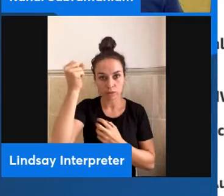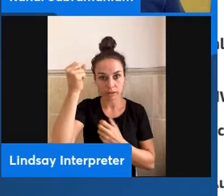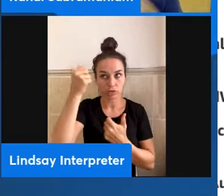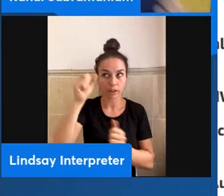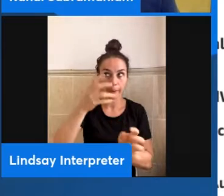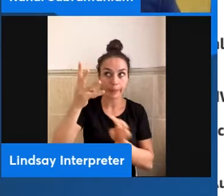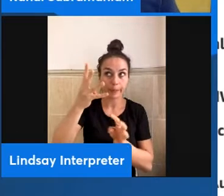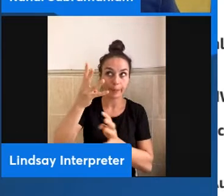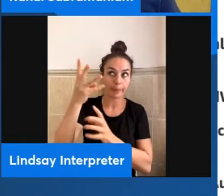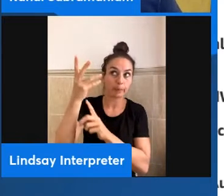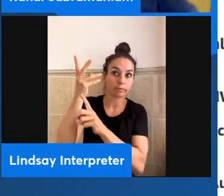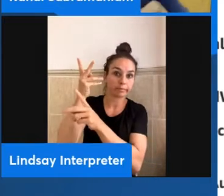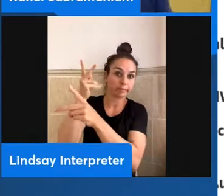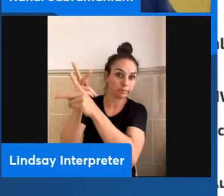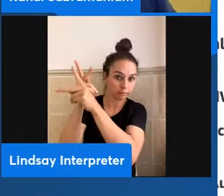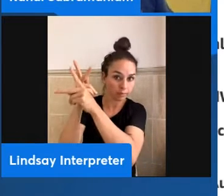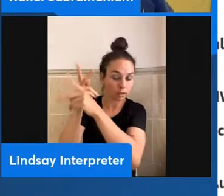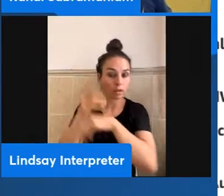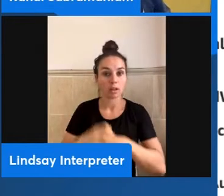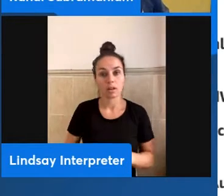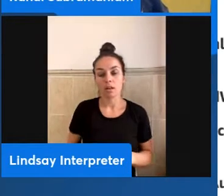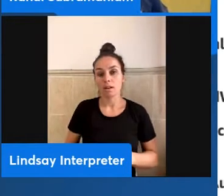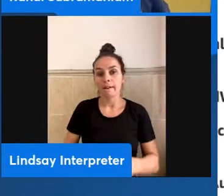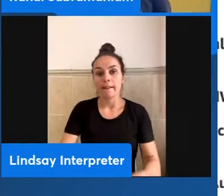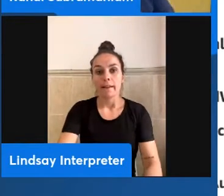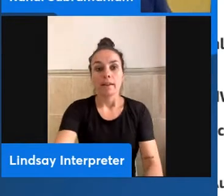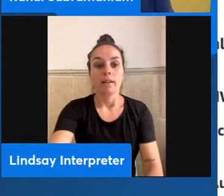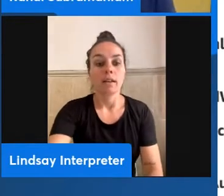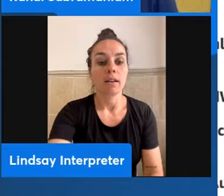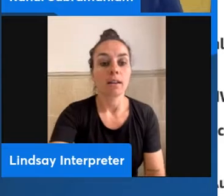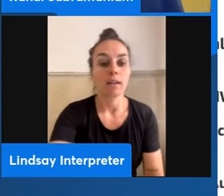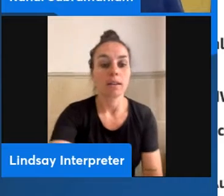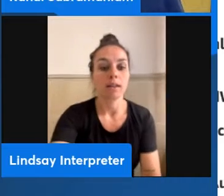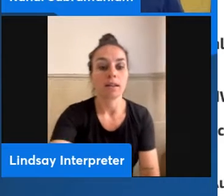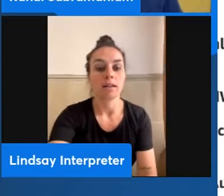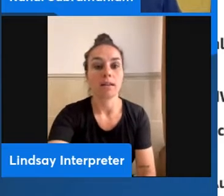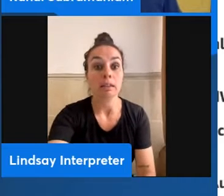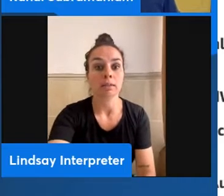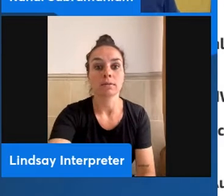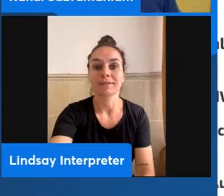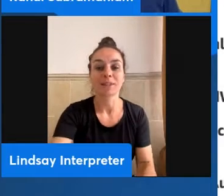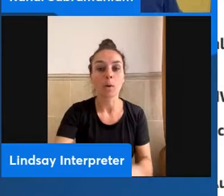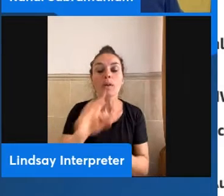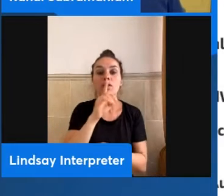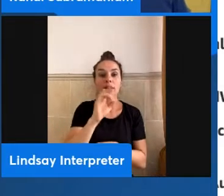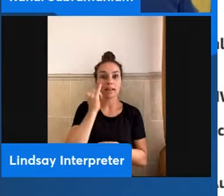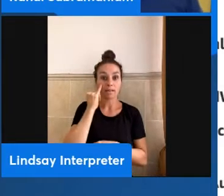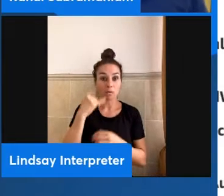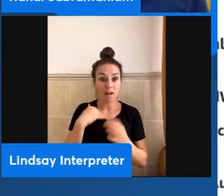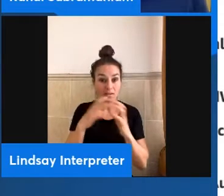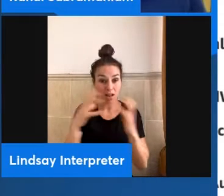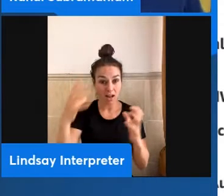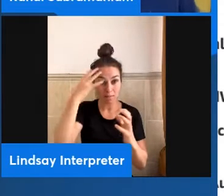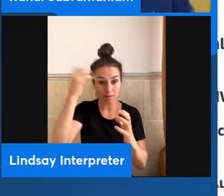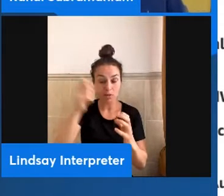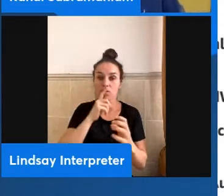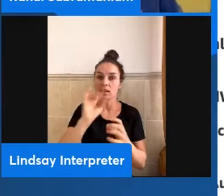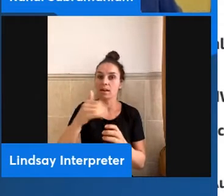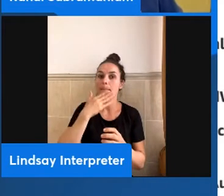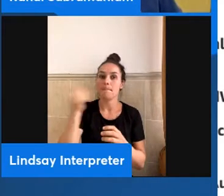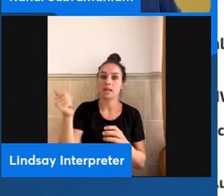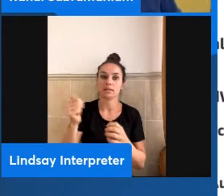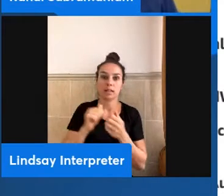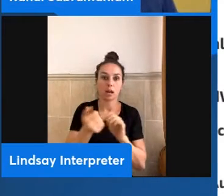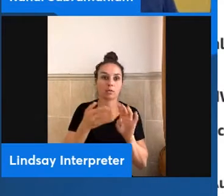Because if you can do queries in memory, that is the most efficient way to run a database. So it's